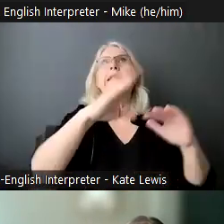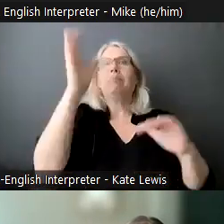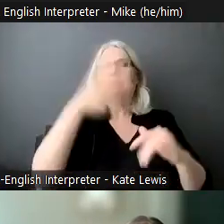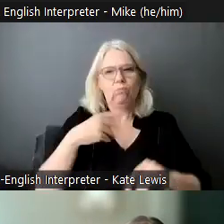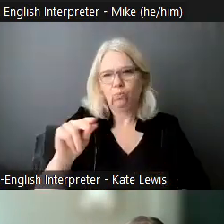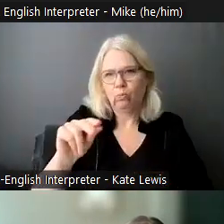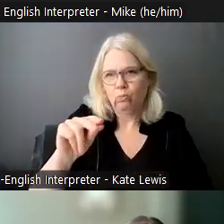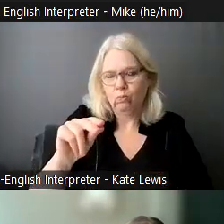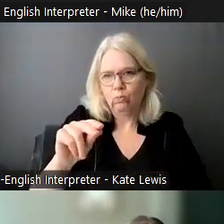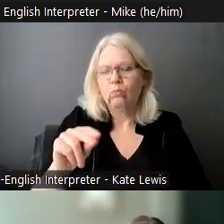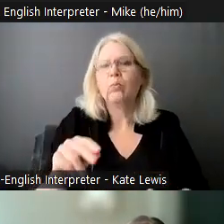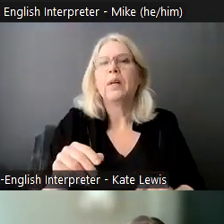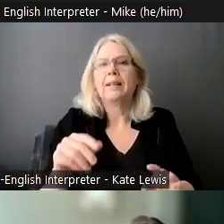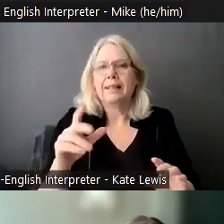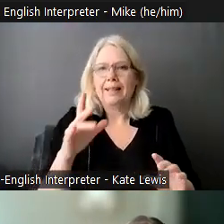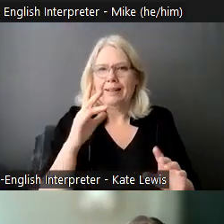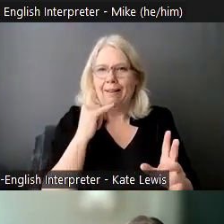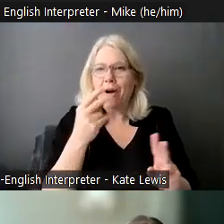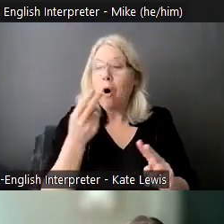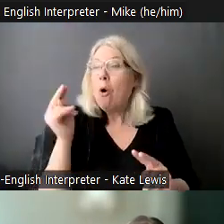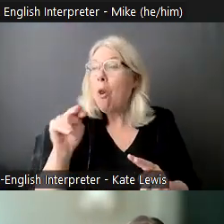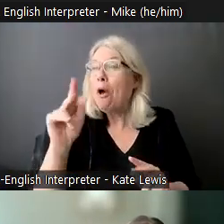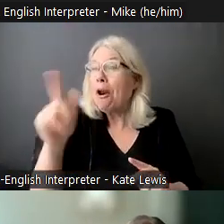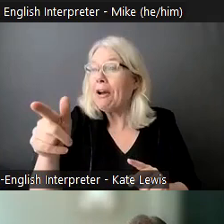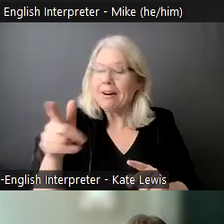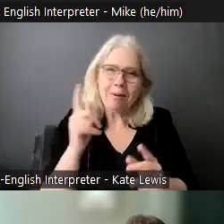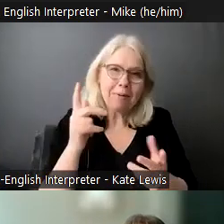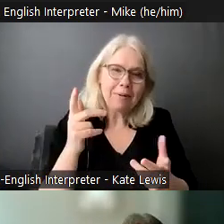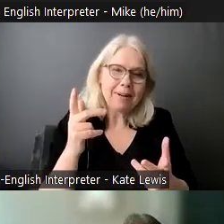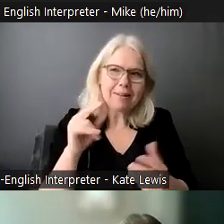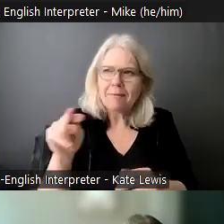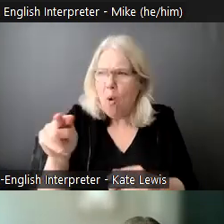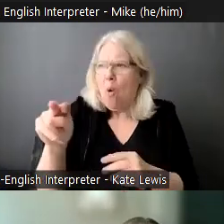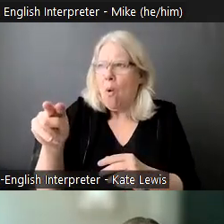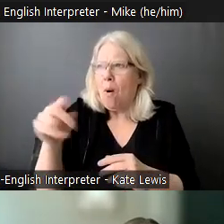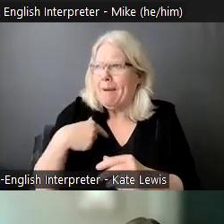aware that if you rewatch it, you know, for fun before bed, don't follow that.